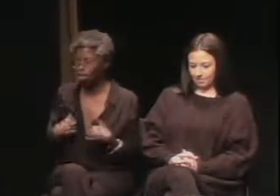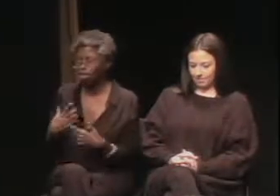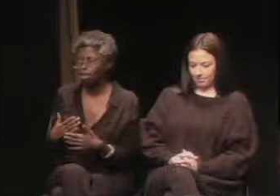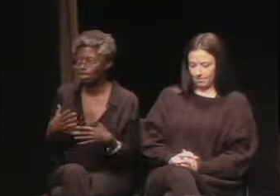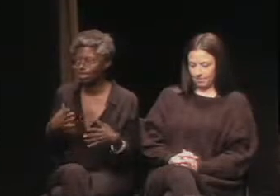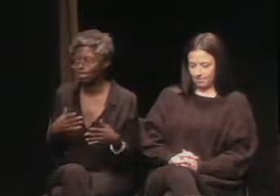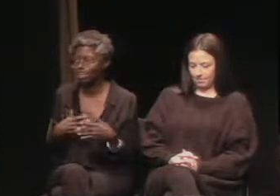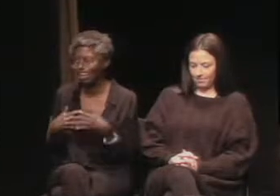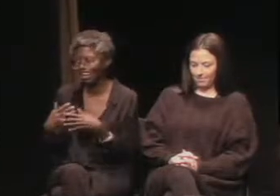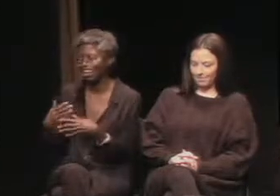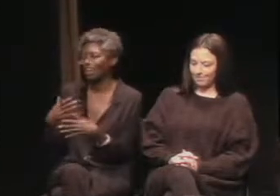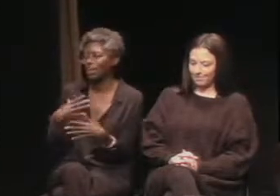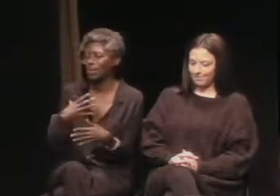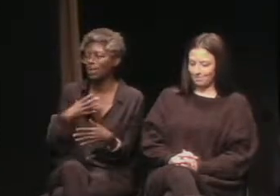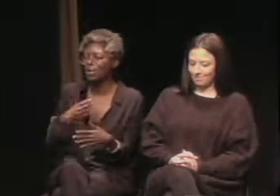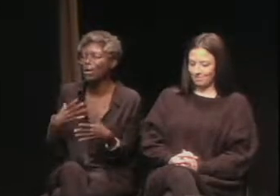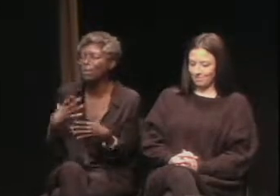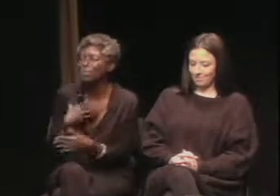flag?"